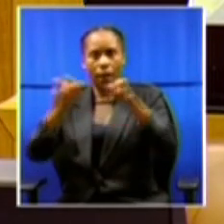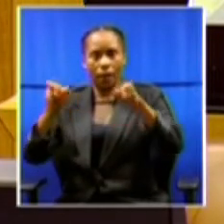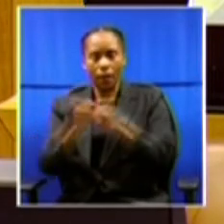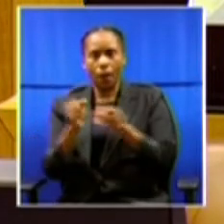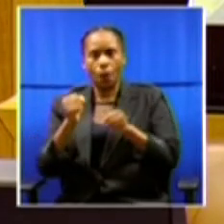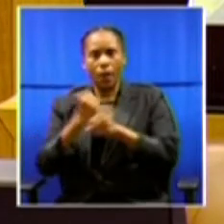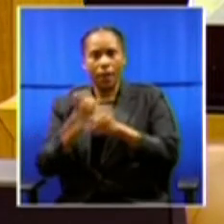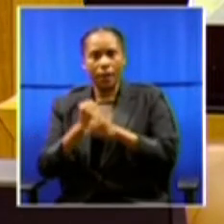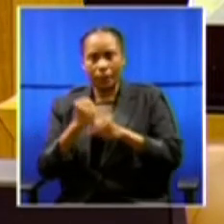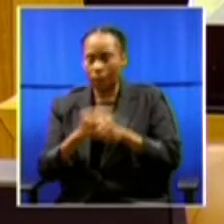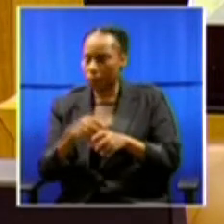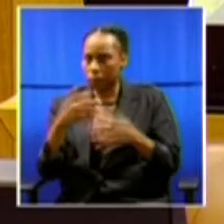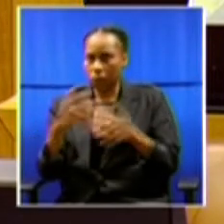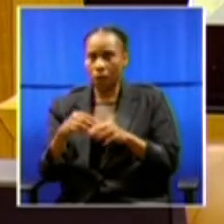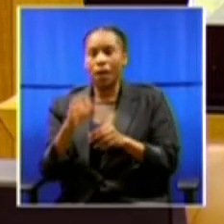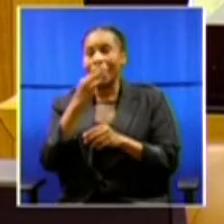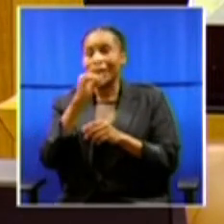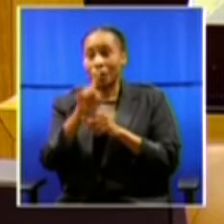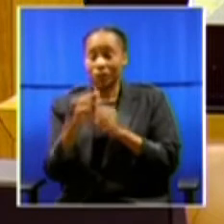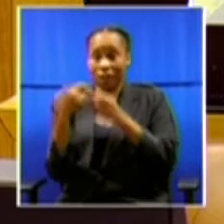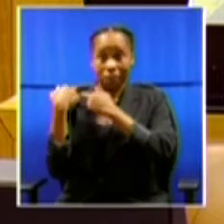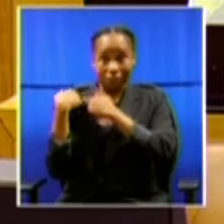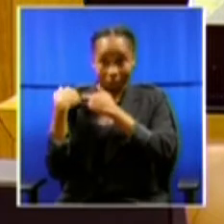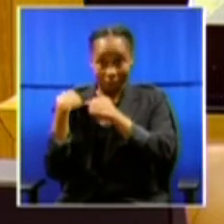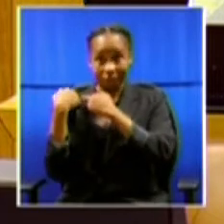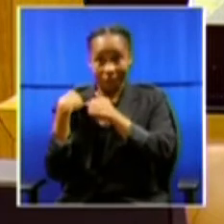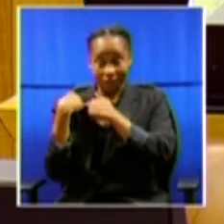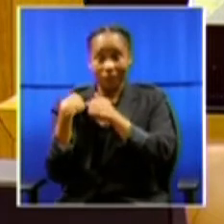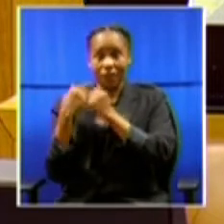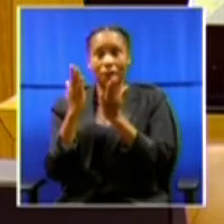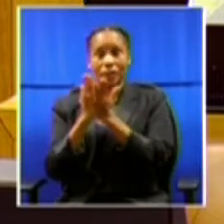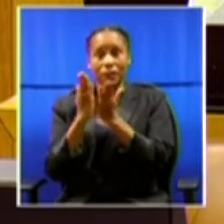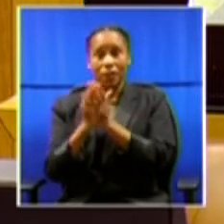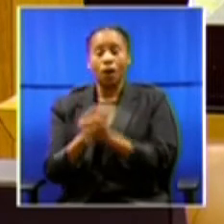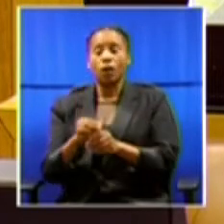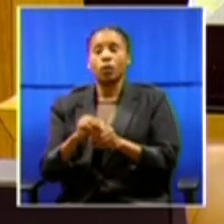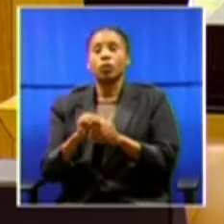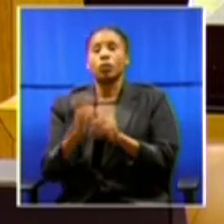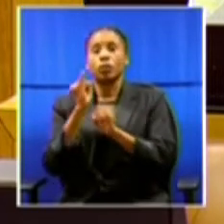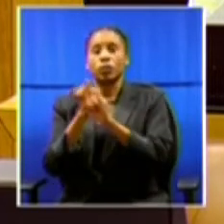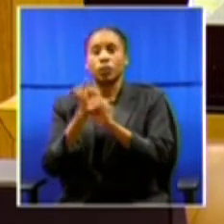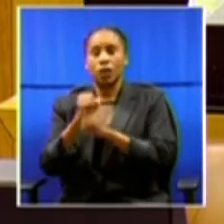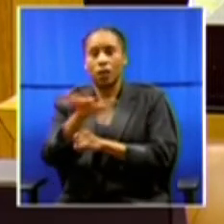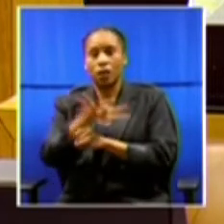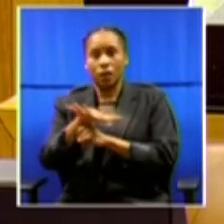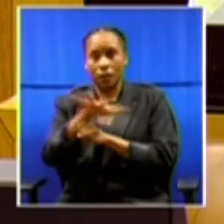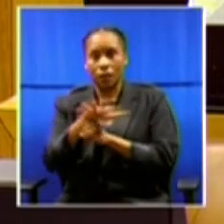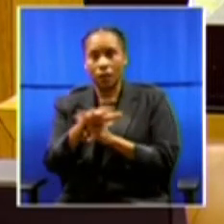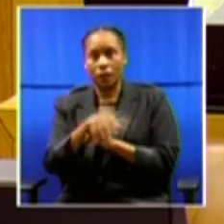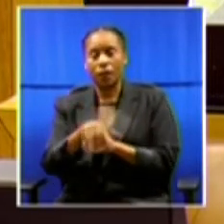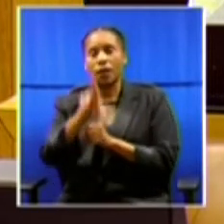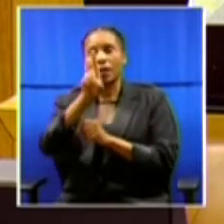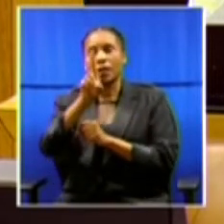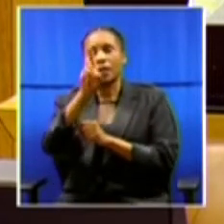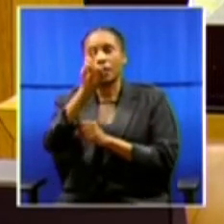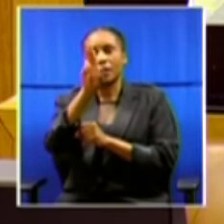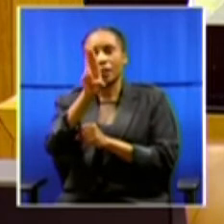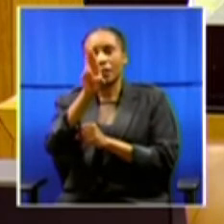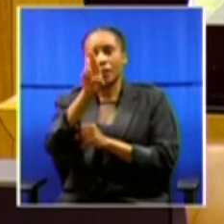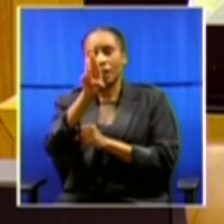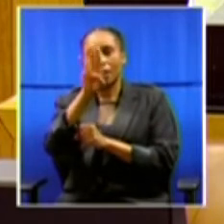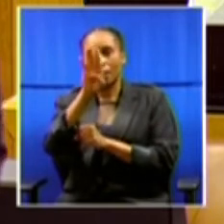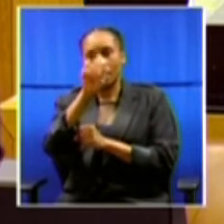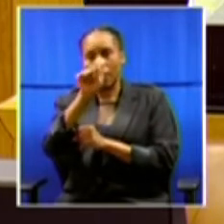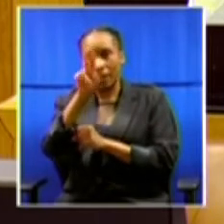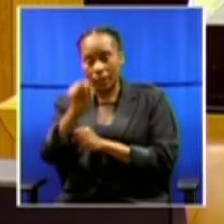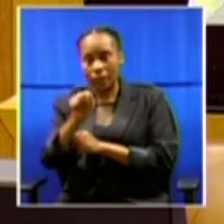particular at the institution, the management area, the Durban Westville management area. There has